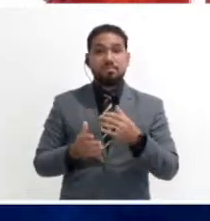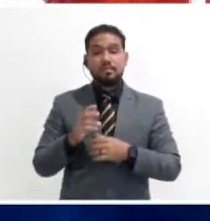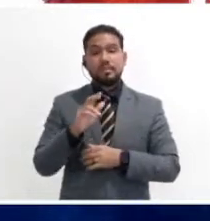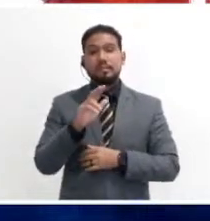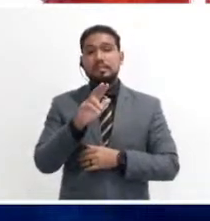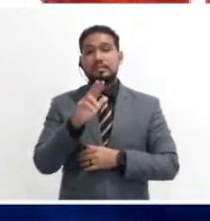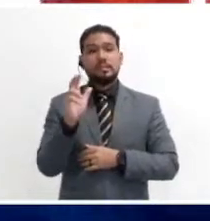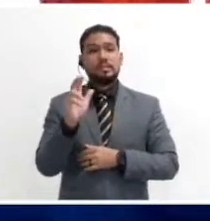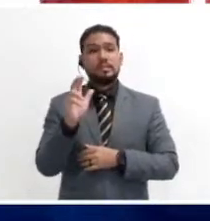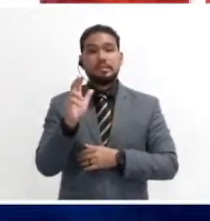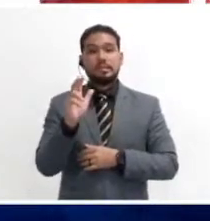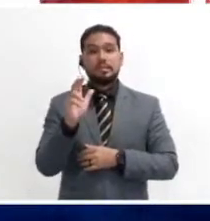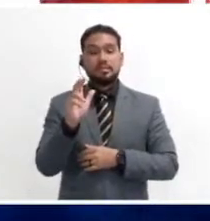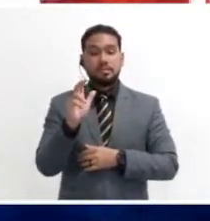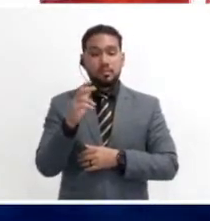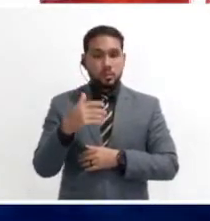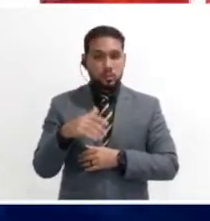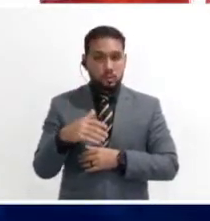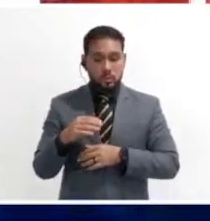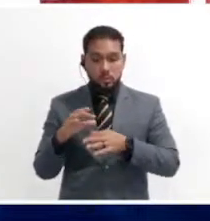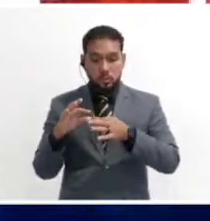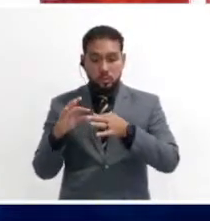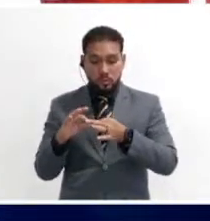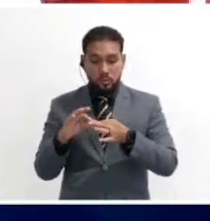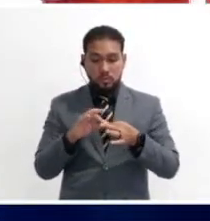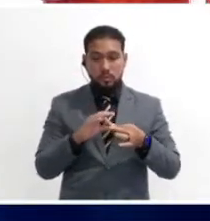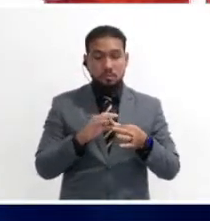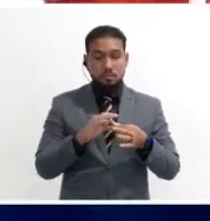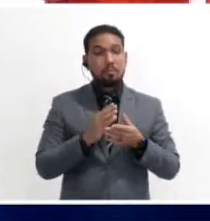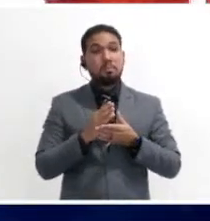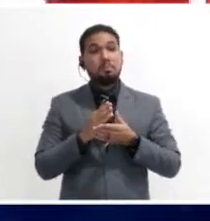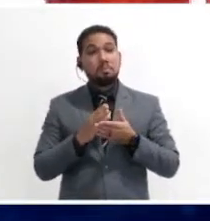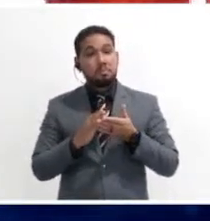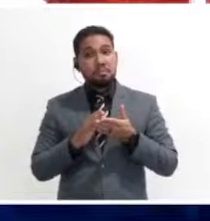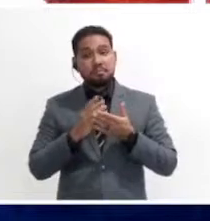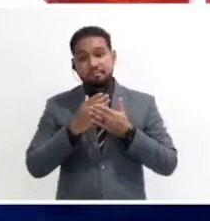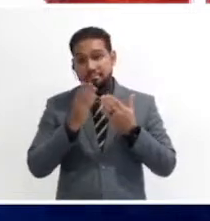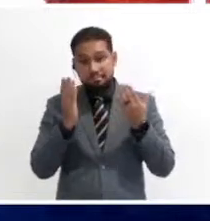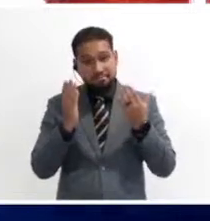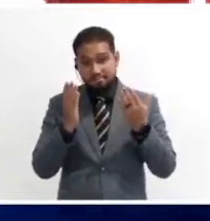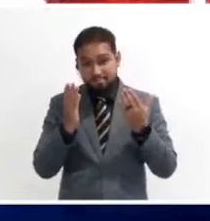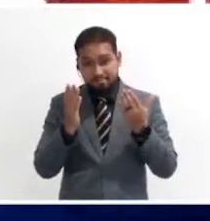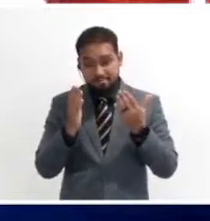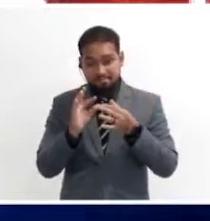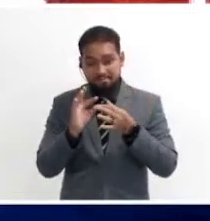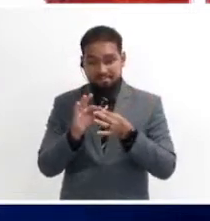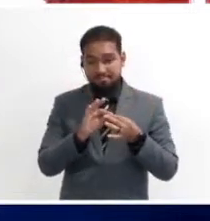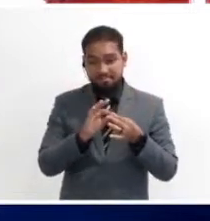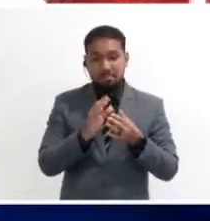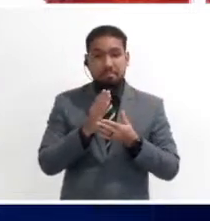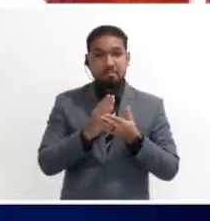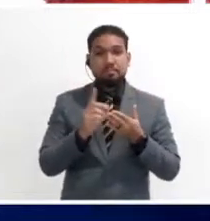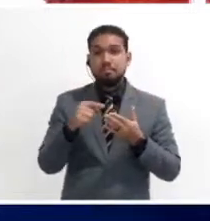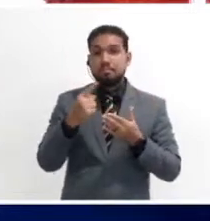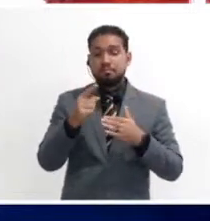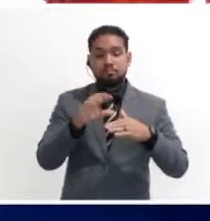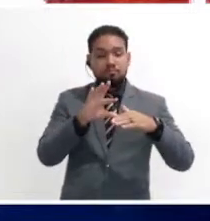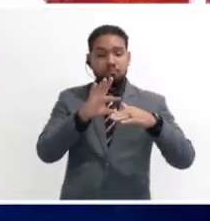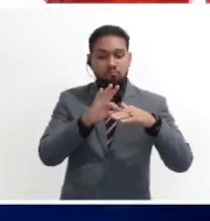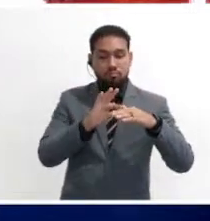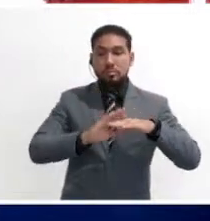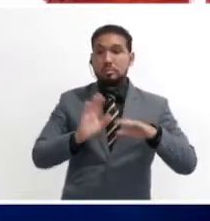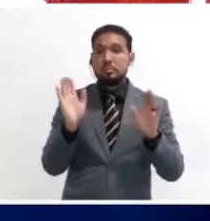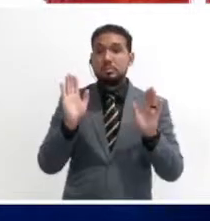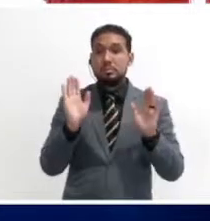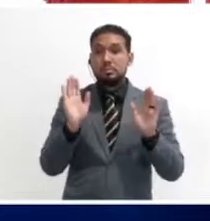And in some cases we have no leads at all, and that goes back to the QFN package I introduced before, which has become very popular.